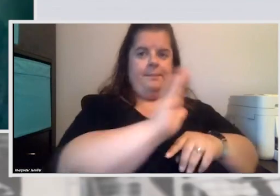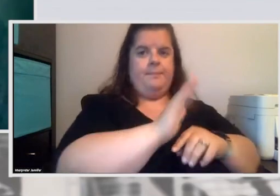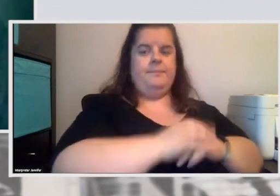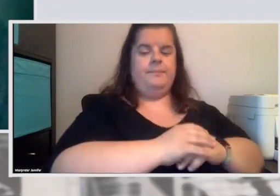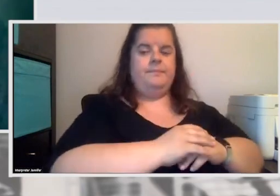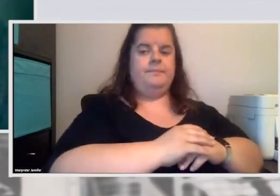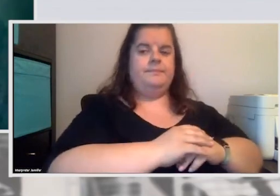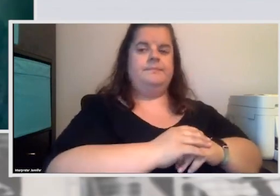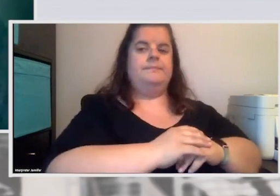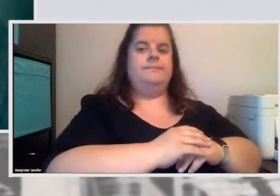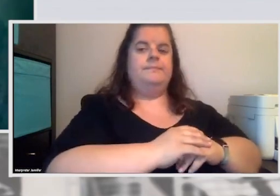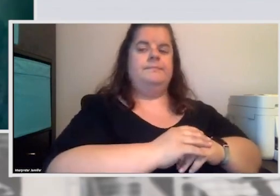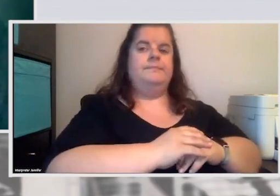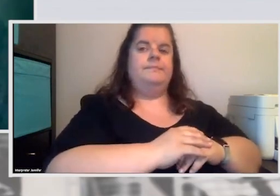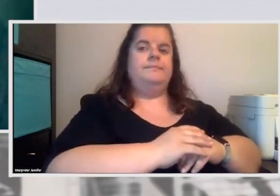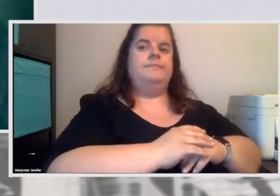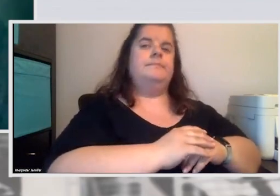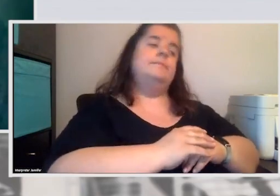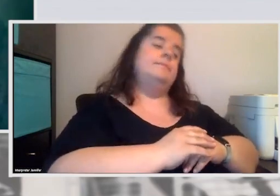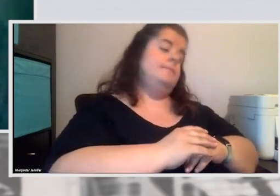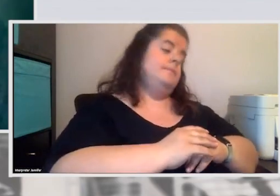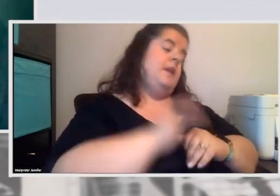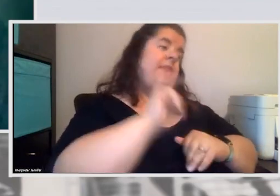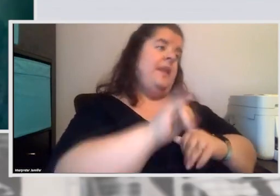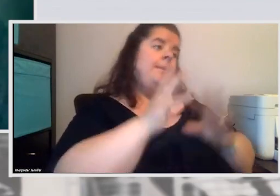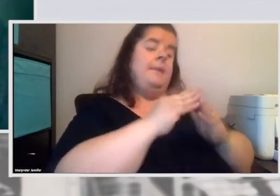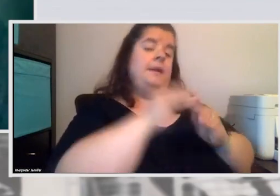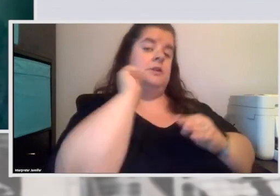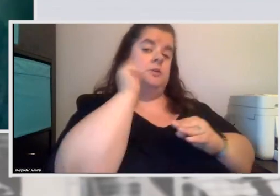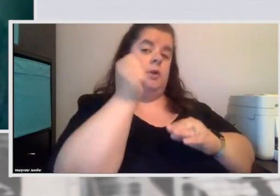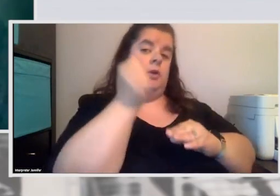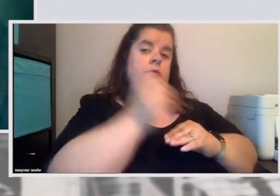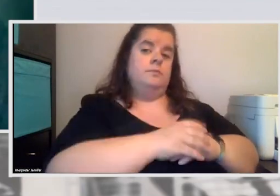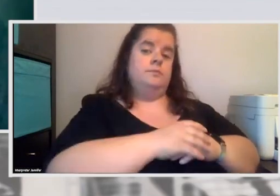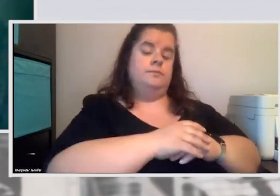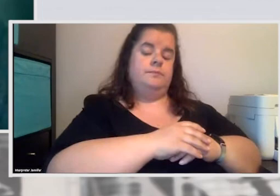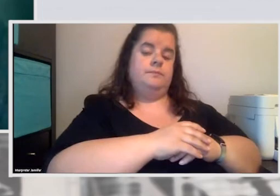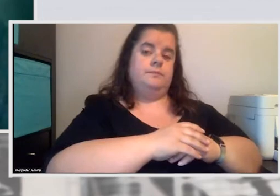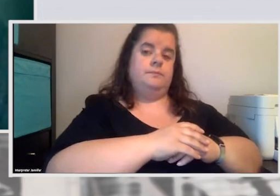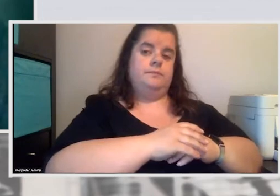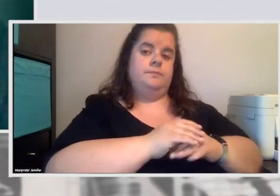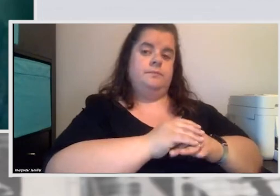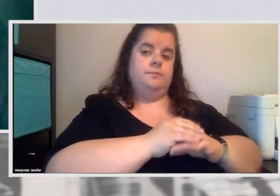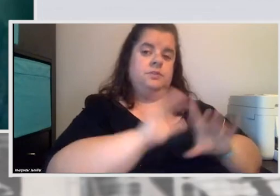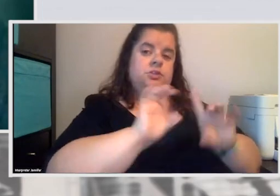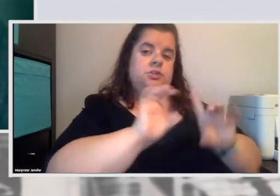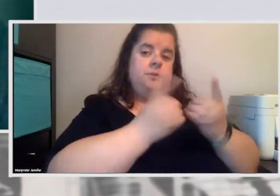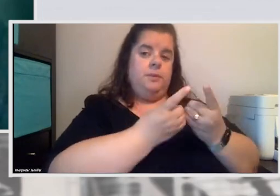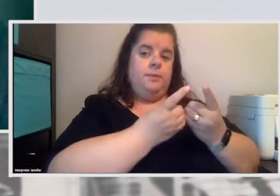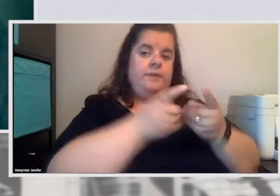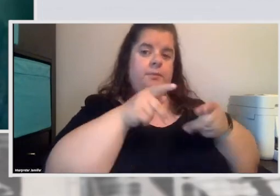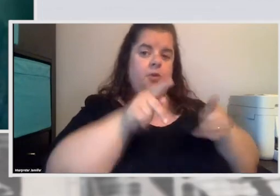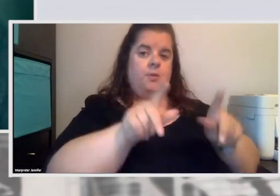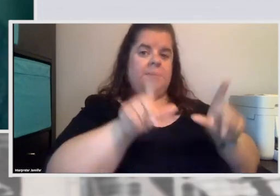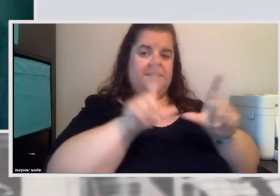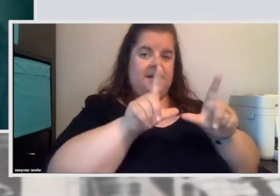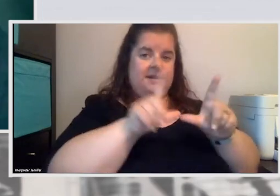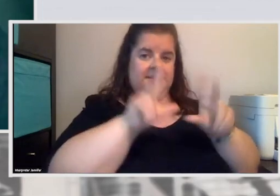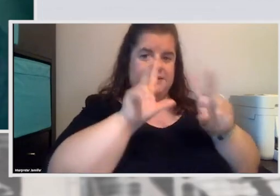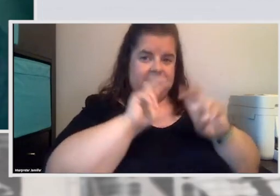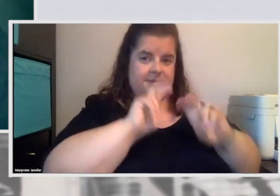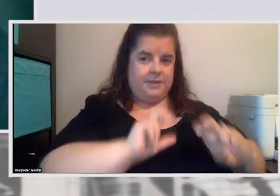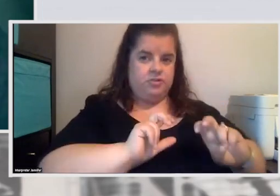call, or at that meeting, excuse me. But I'll also note that the Department of Permits, Licenses, and Inspections has